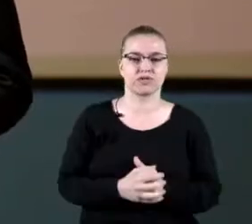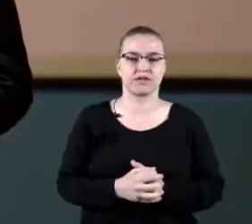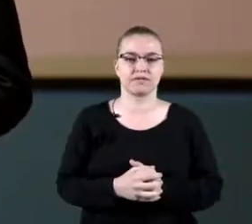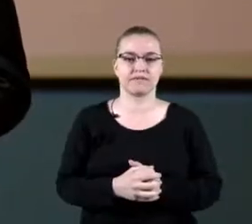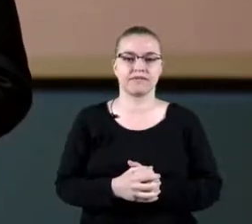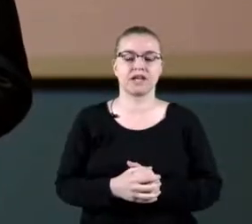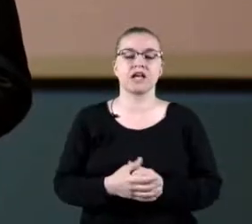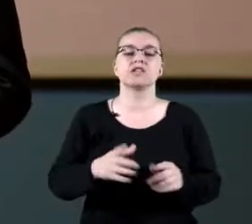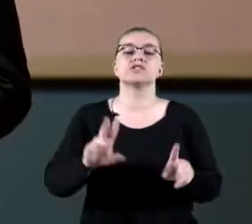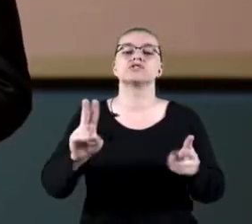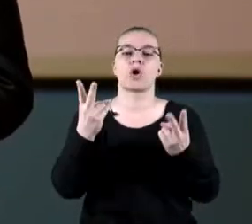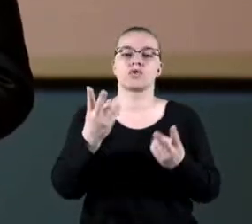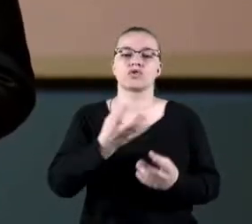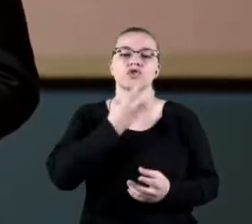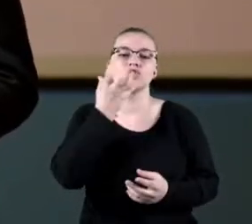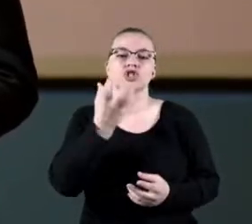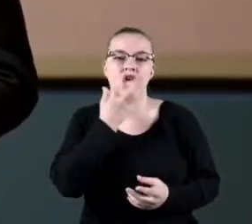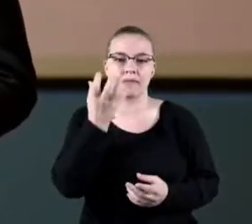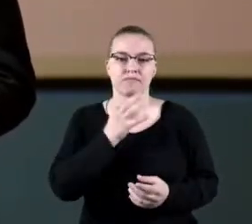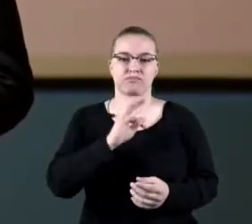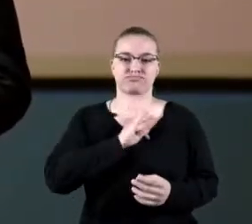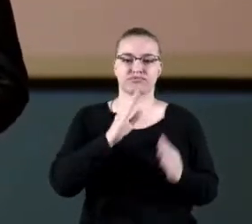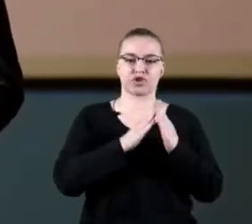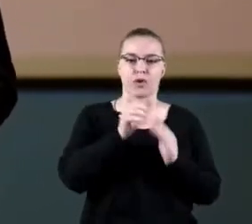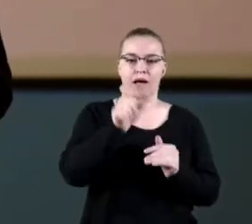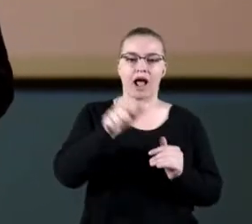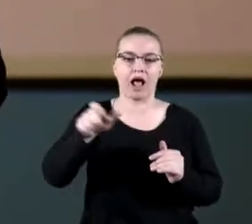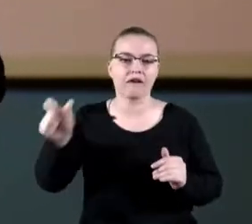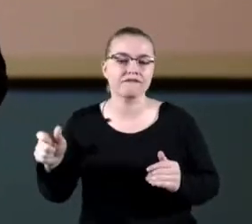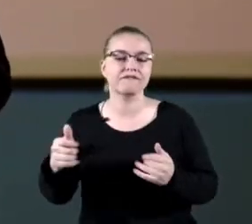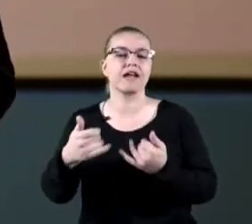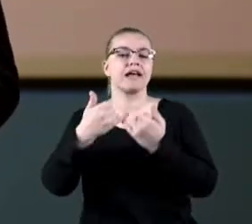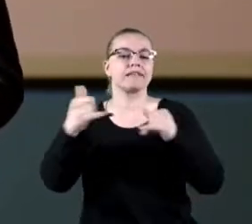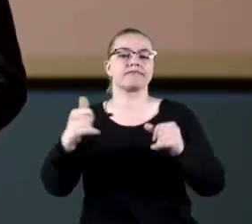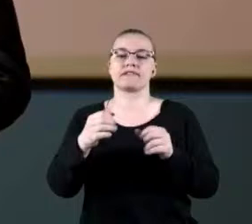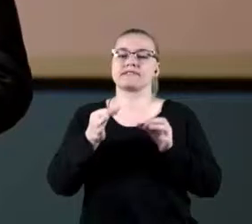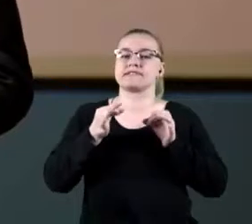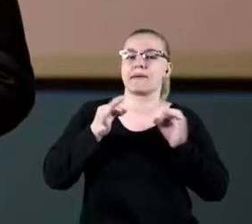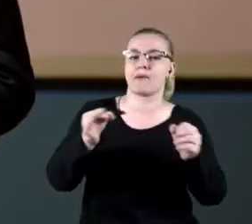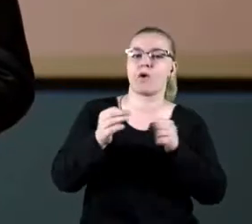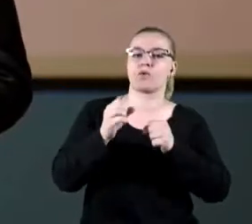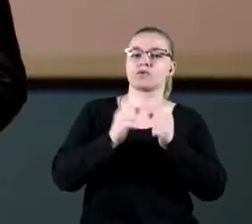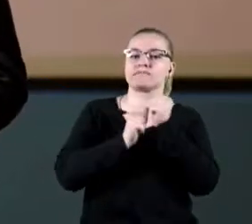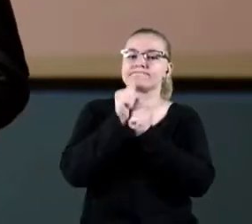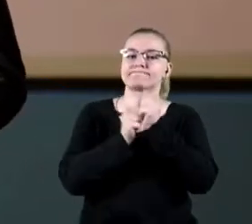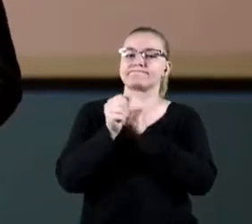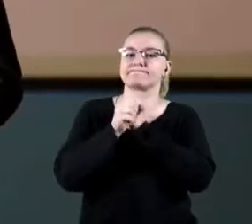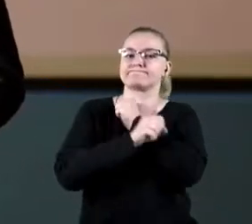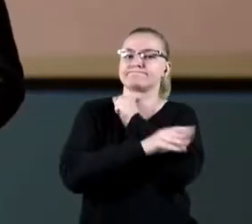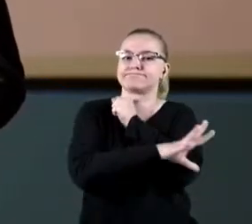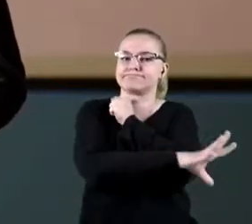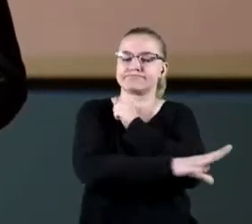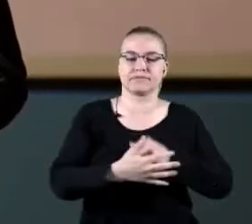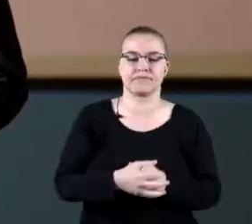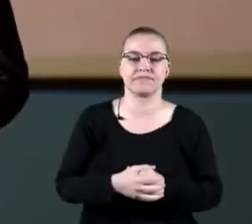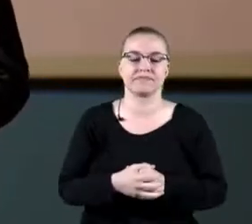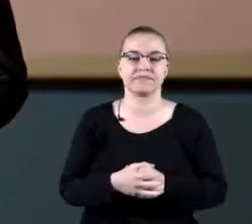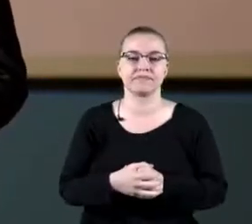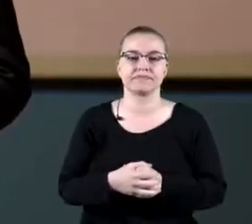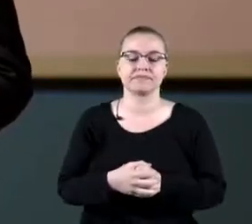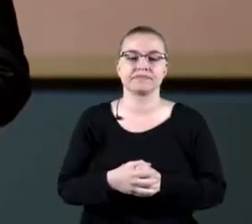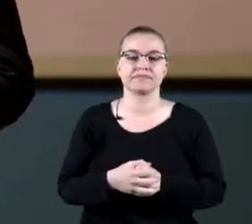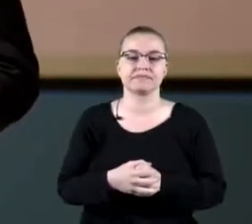chemical compounds from sources of heat, with which we heat our homes, and forms of transport,